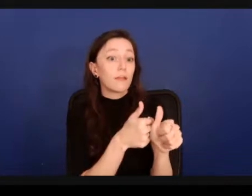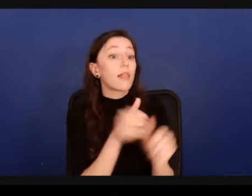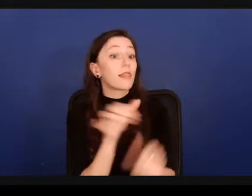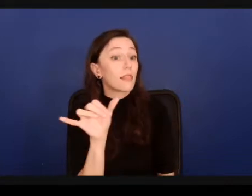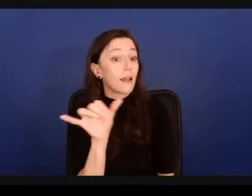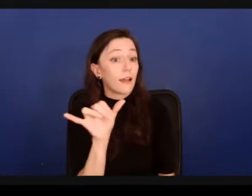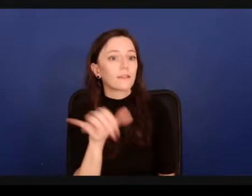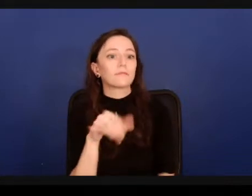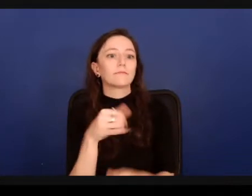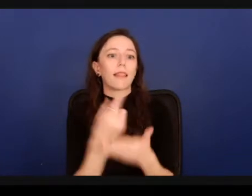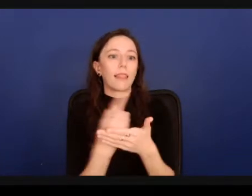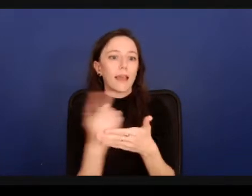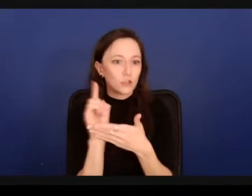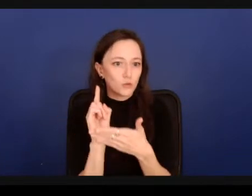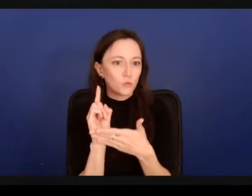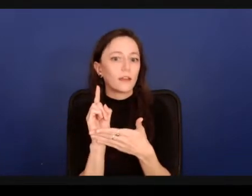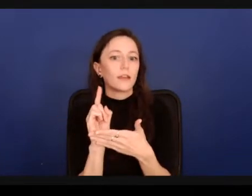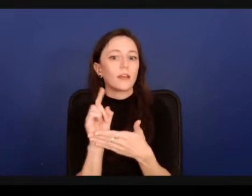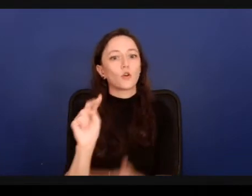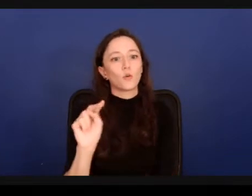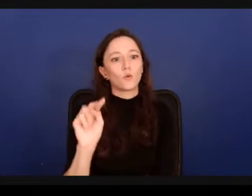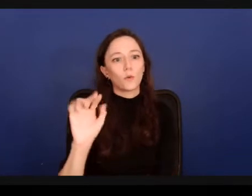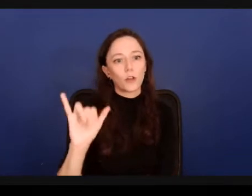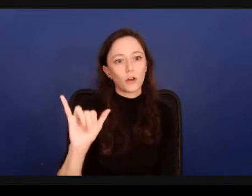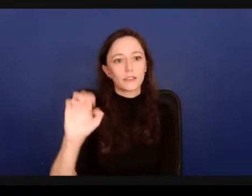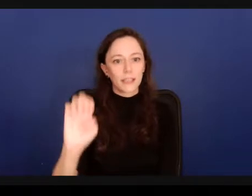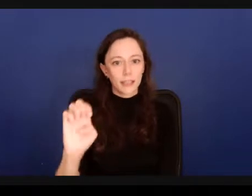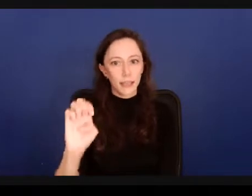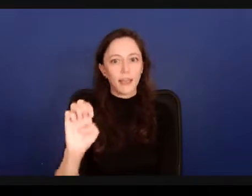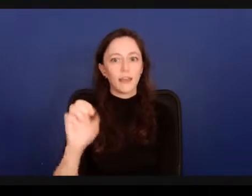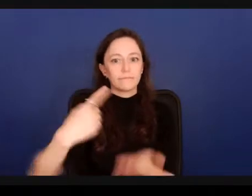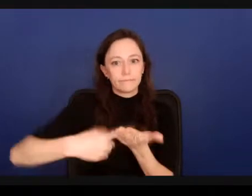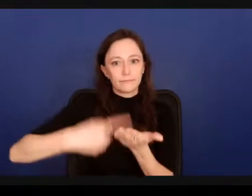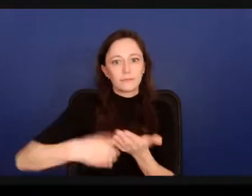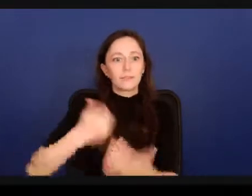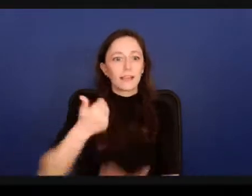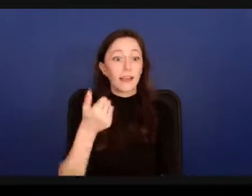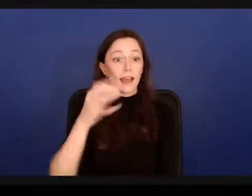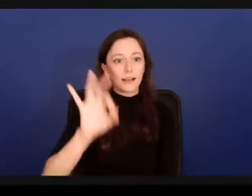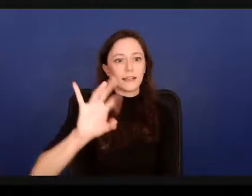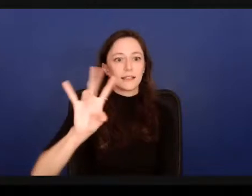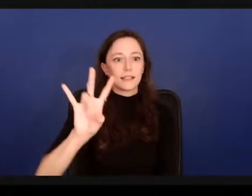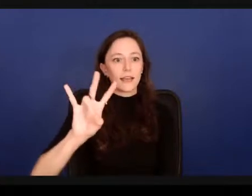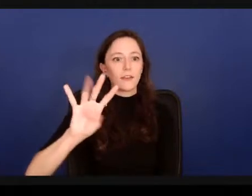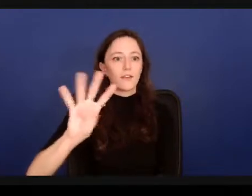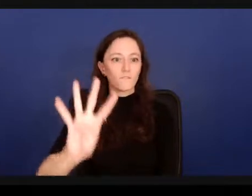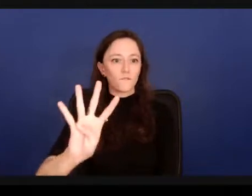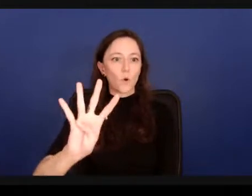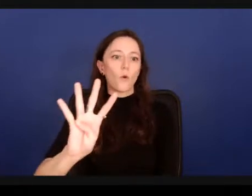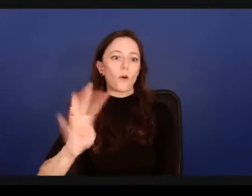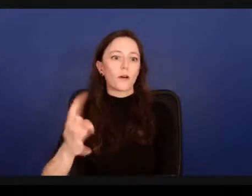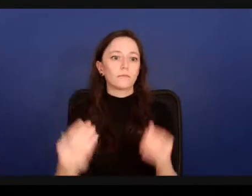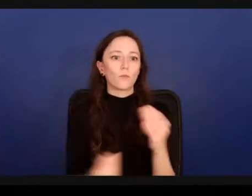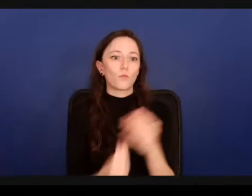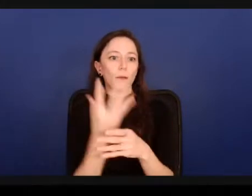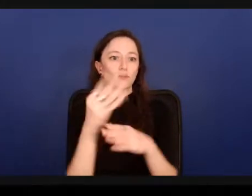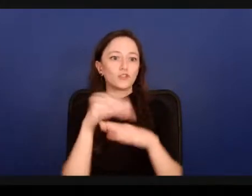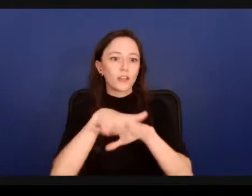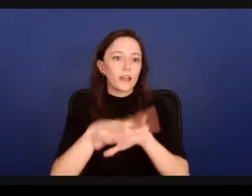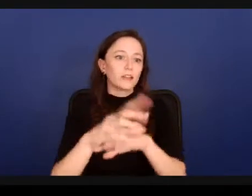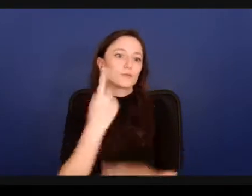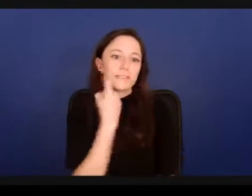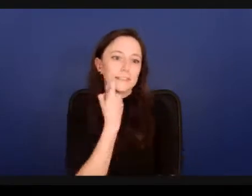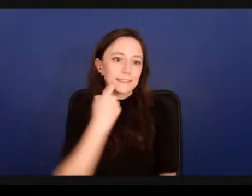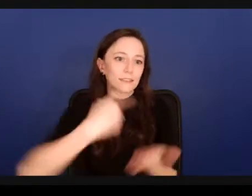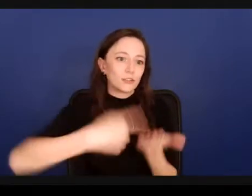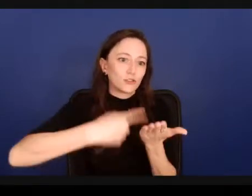is about the New Year's Eve 74 eruption, December 74 eruption, which we've previously described here, so we don't need to go through